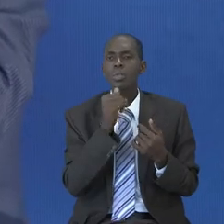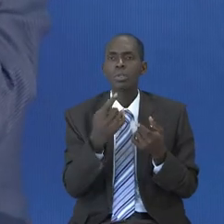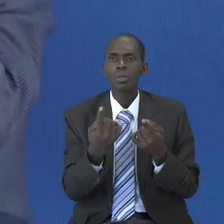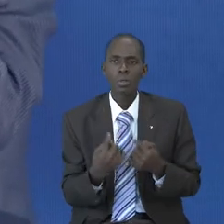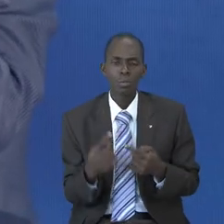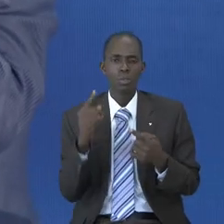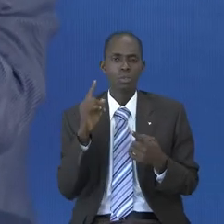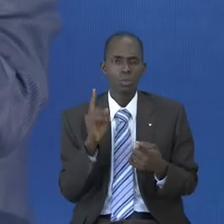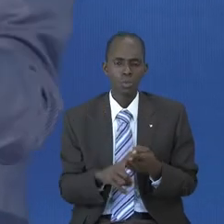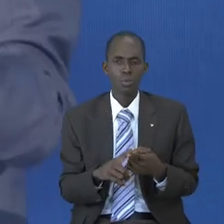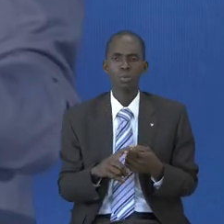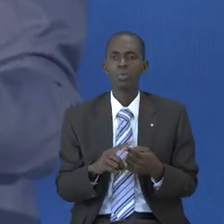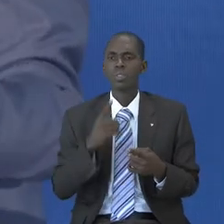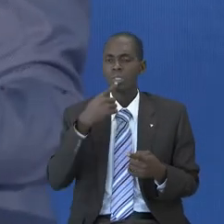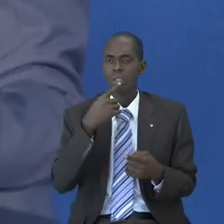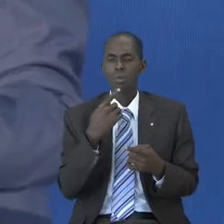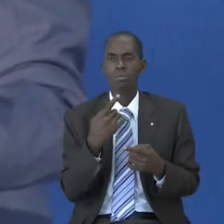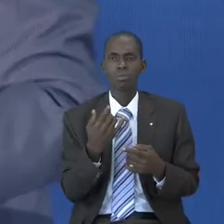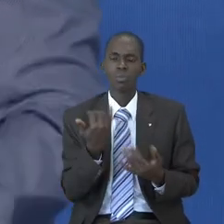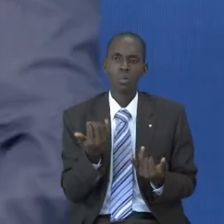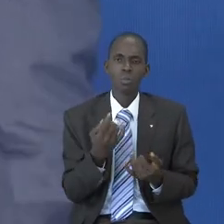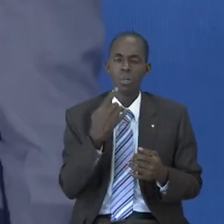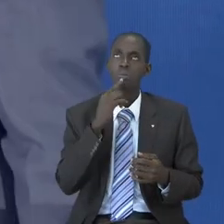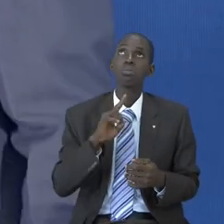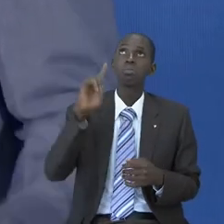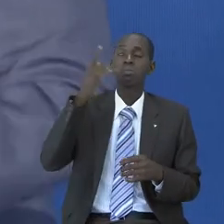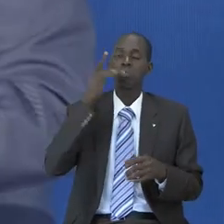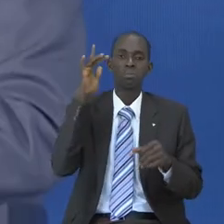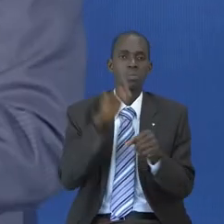bear witness sworn deceitfully?